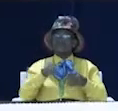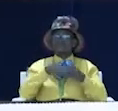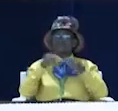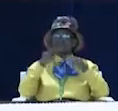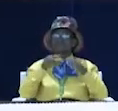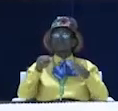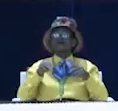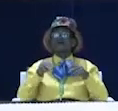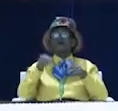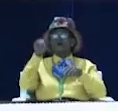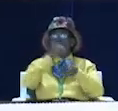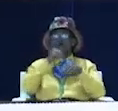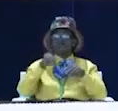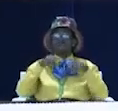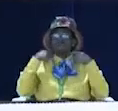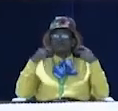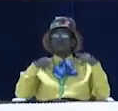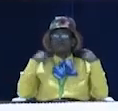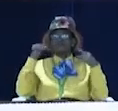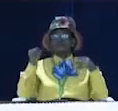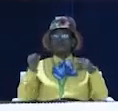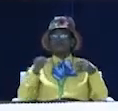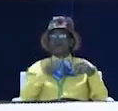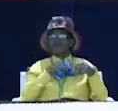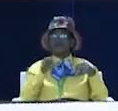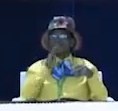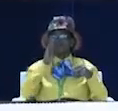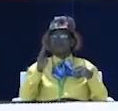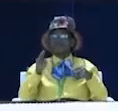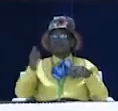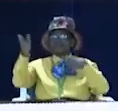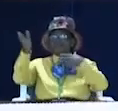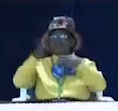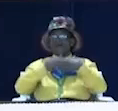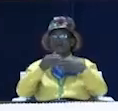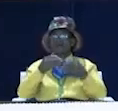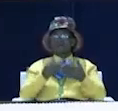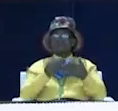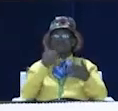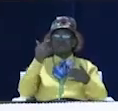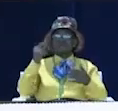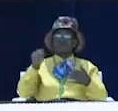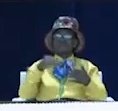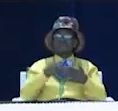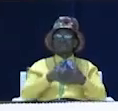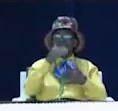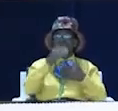ordain pastors, and be back before the next Holy Ghost service.